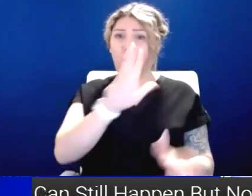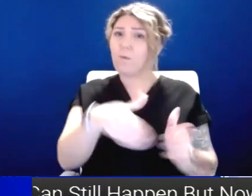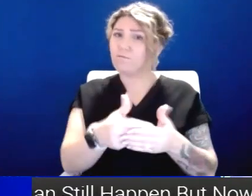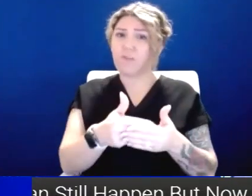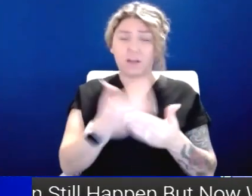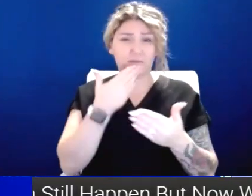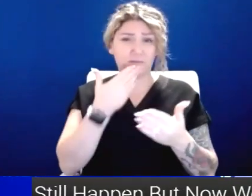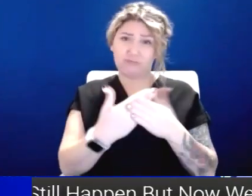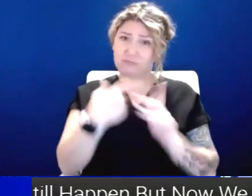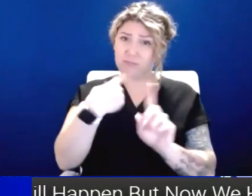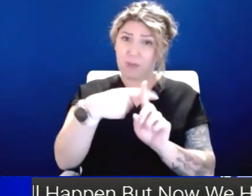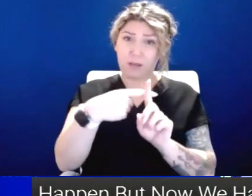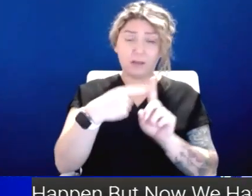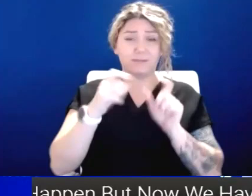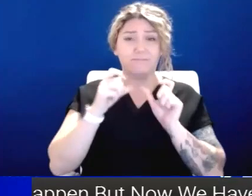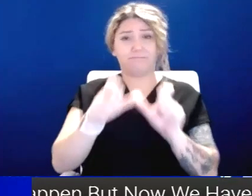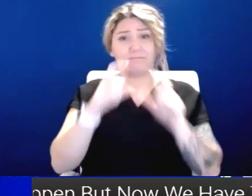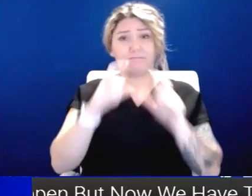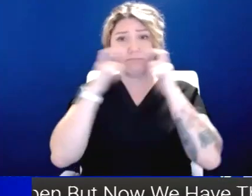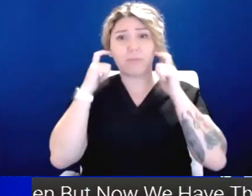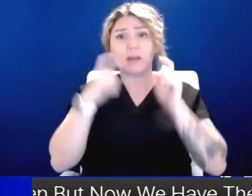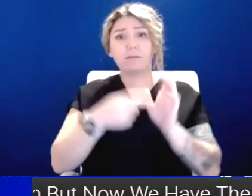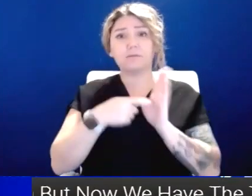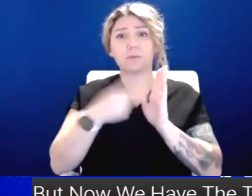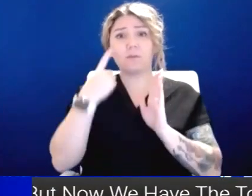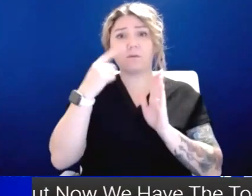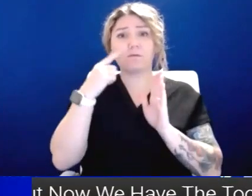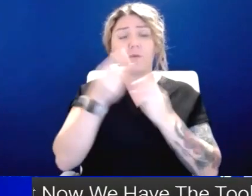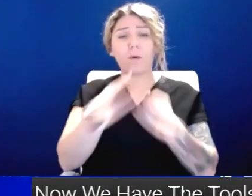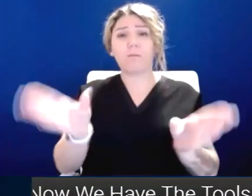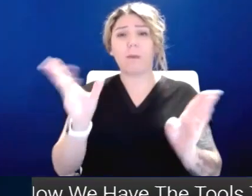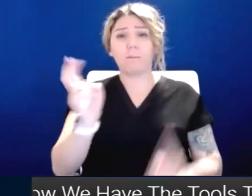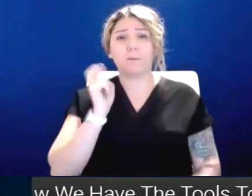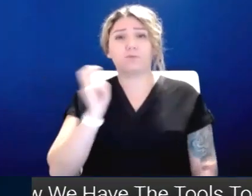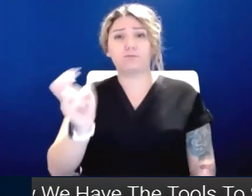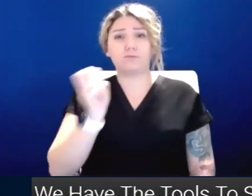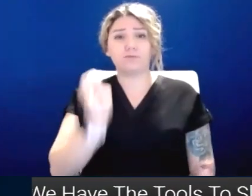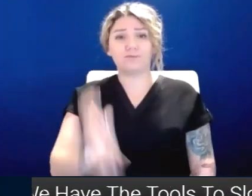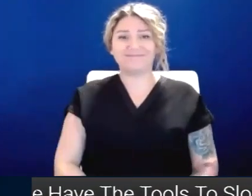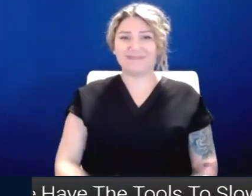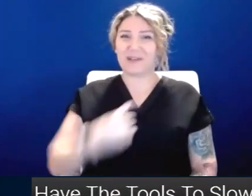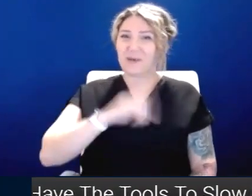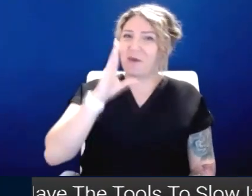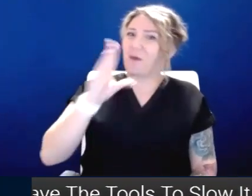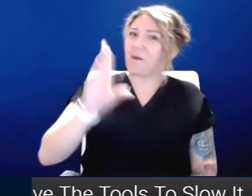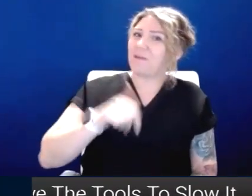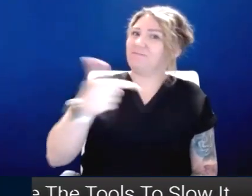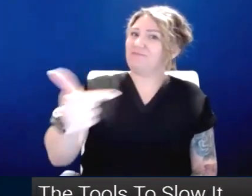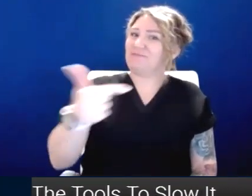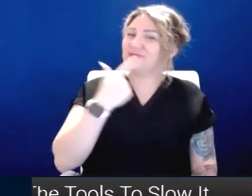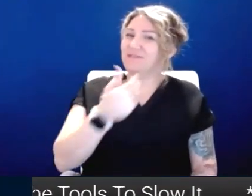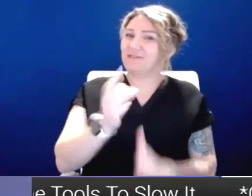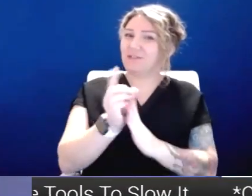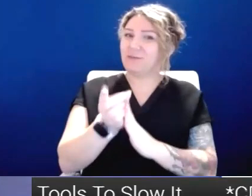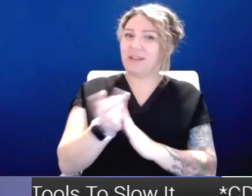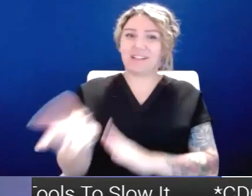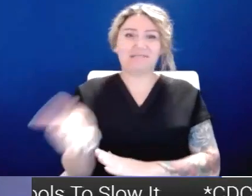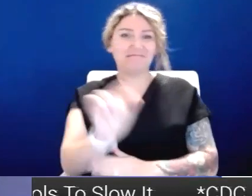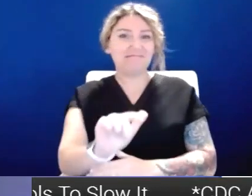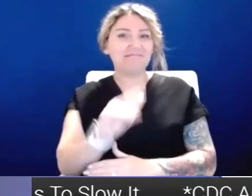continue those mask mandates for those public transportation areas. All right, we'll get back with you in just a few moments. Let's get back with Dr.